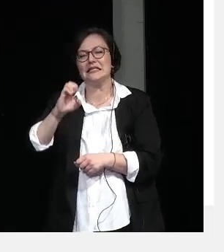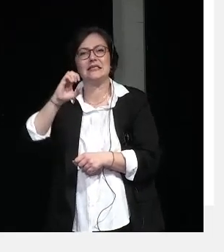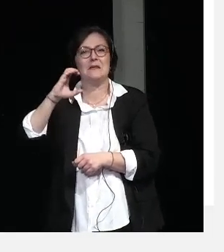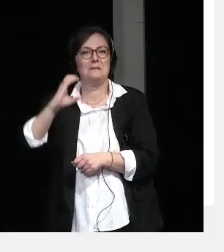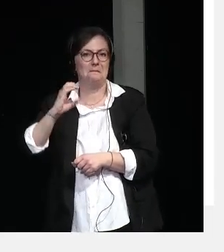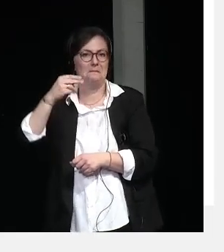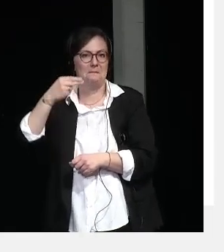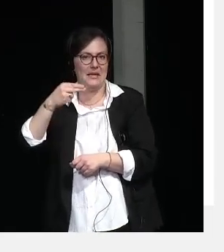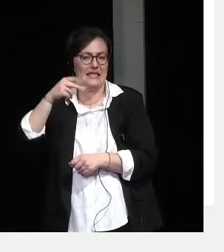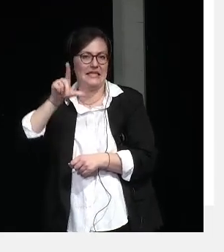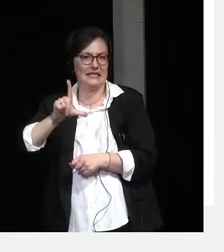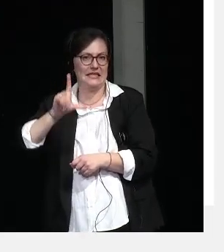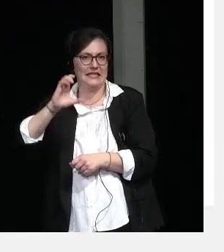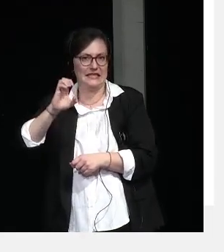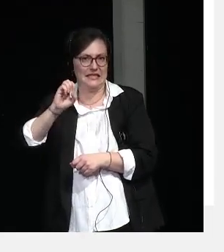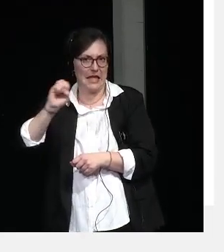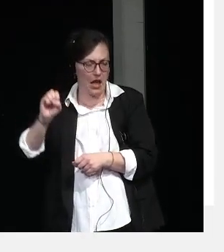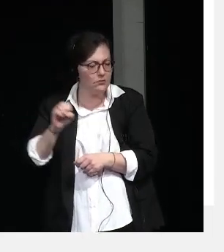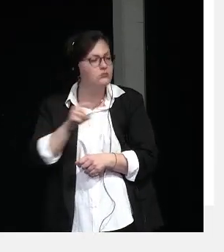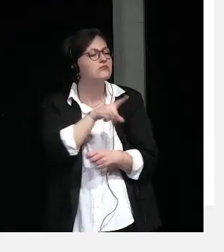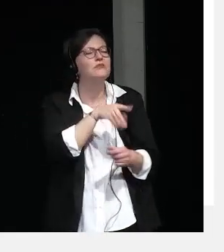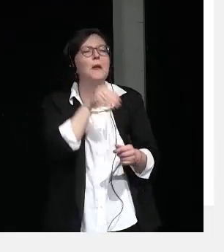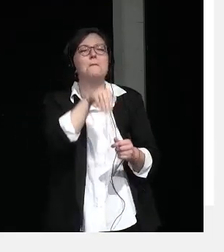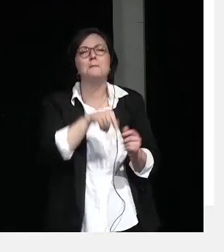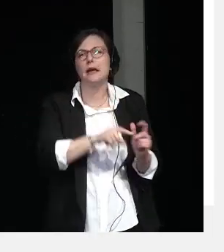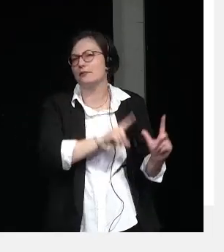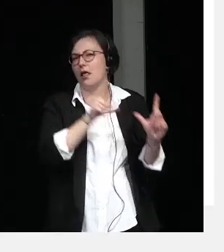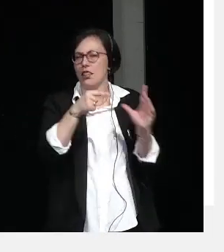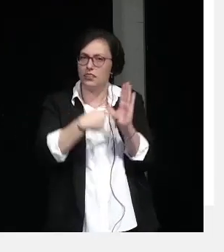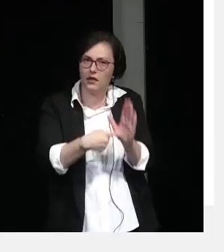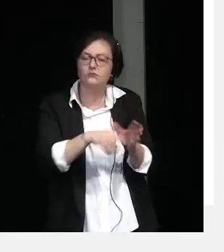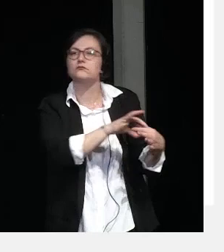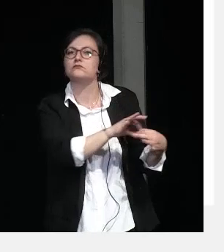So this is an opportunity for us also to say that